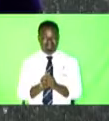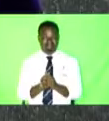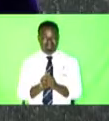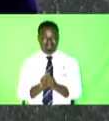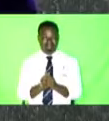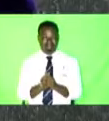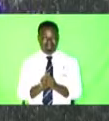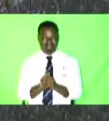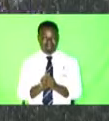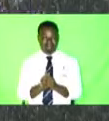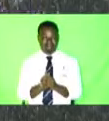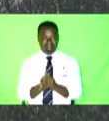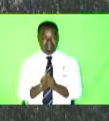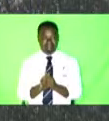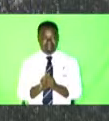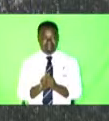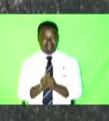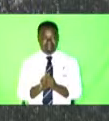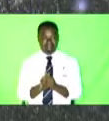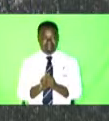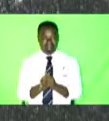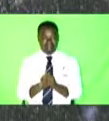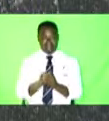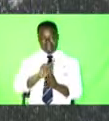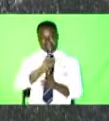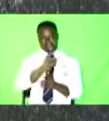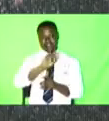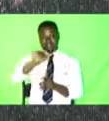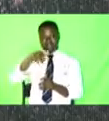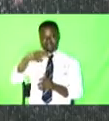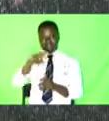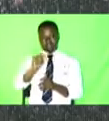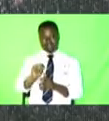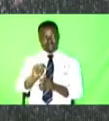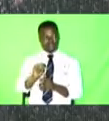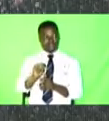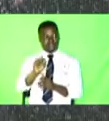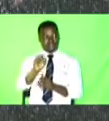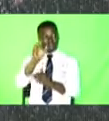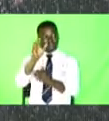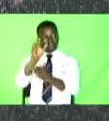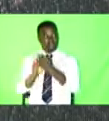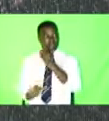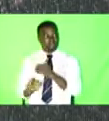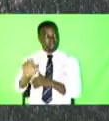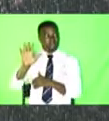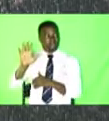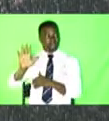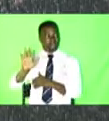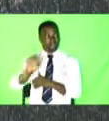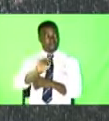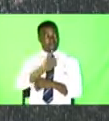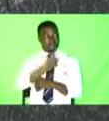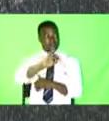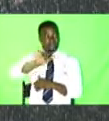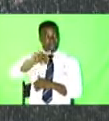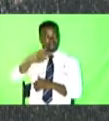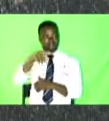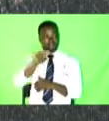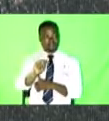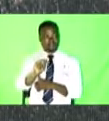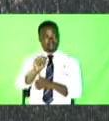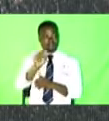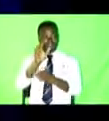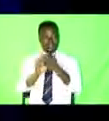Savior of the world. 1 John chapter 5. 1 John chapter 5,